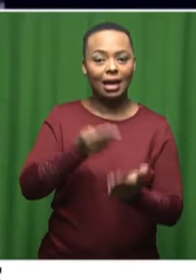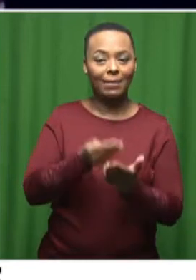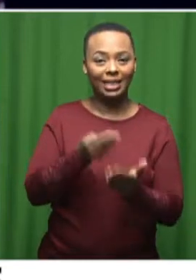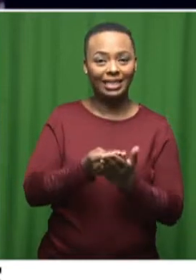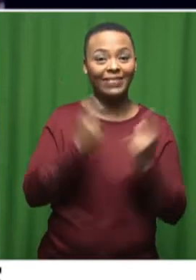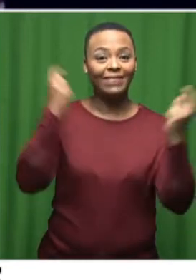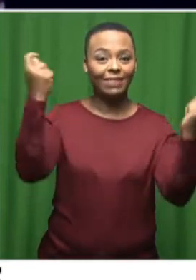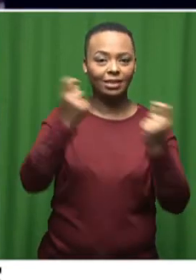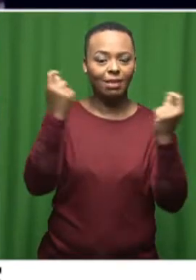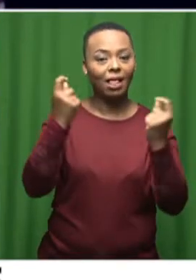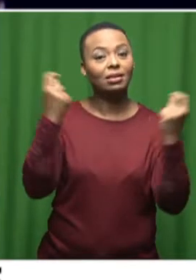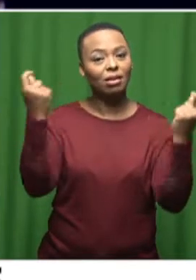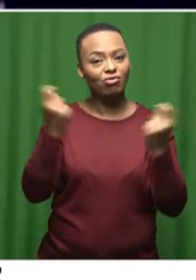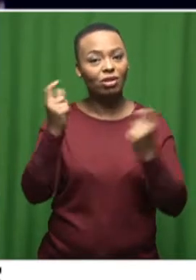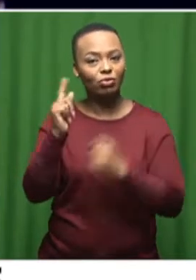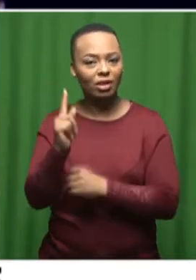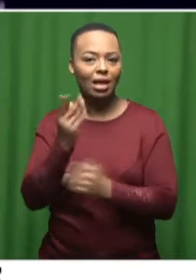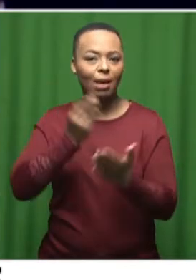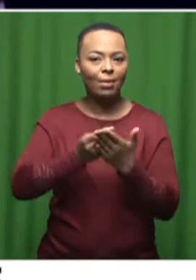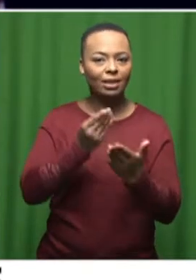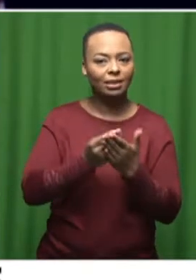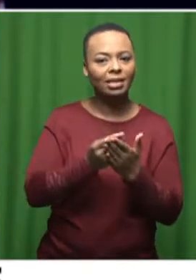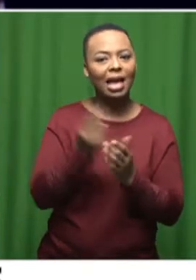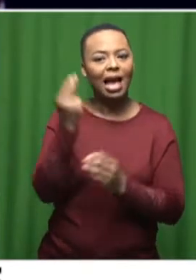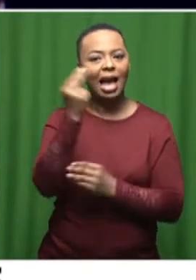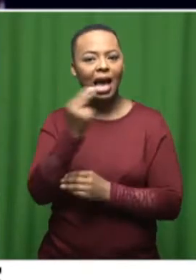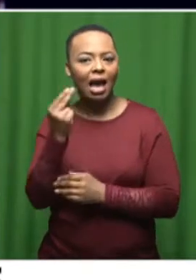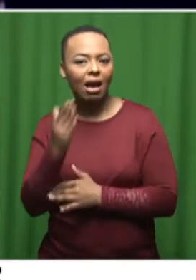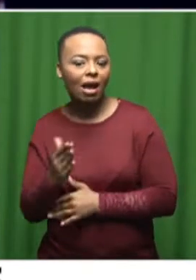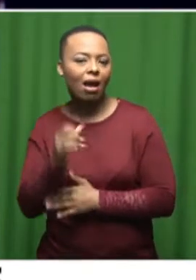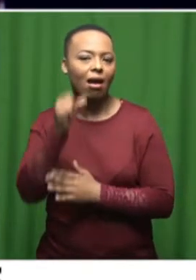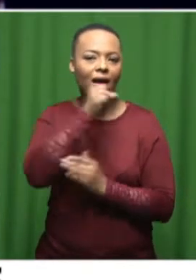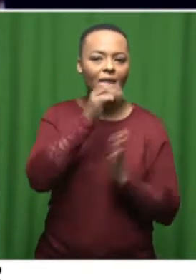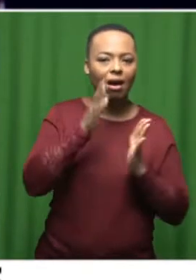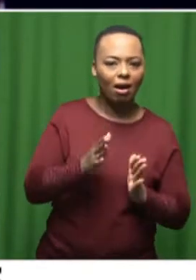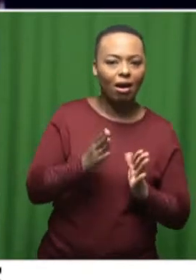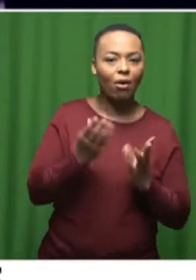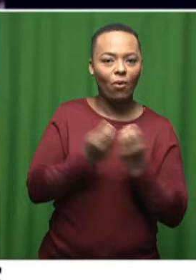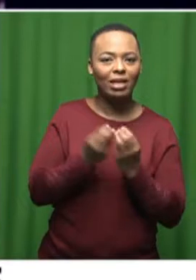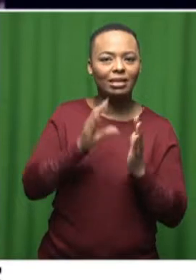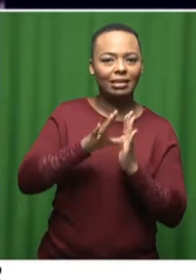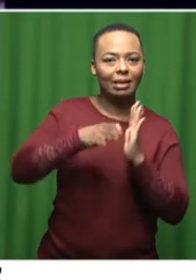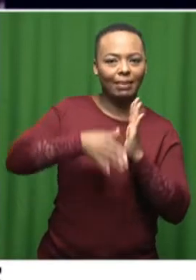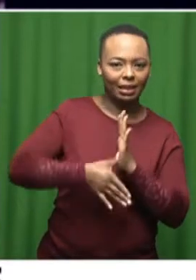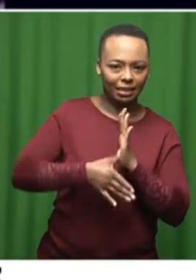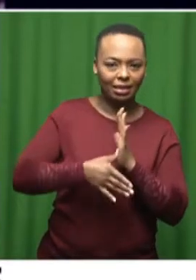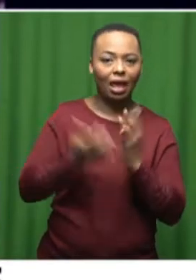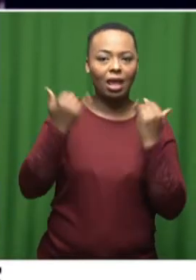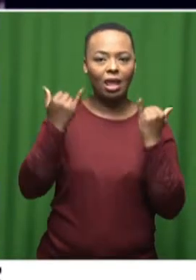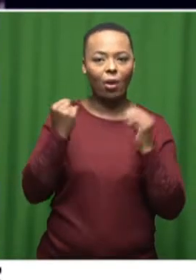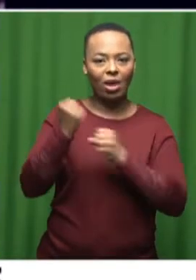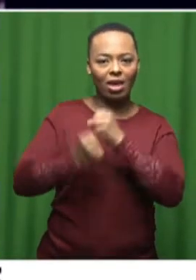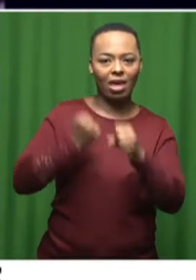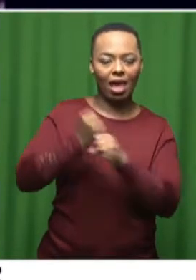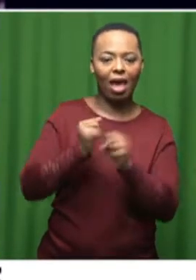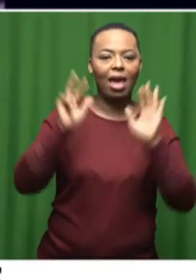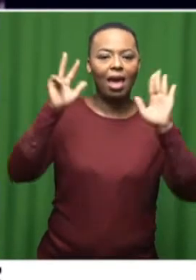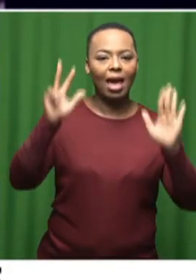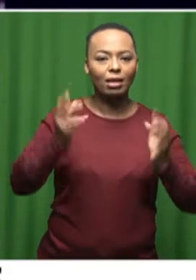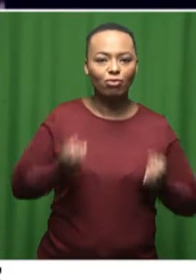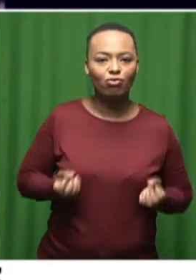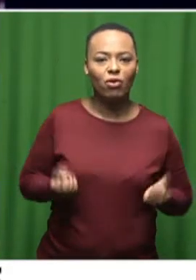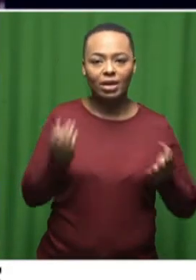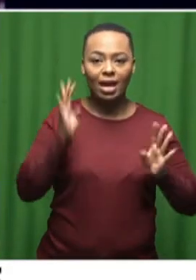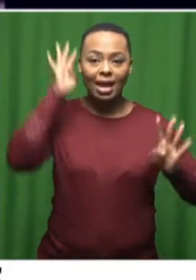celebrates the abilities of artists with disabilities. Now, it's in its 8th year already, and it seeks to provide an